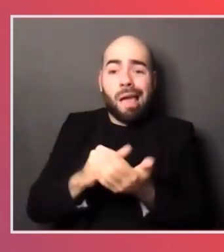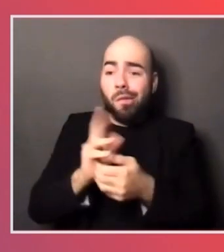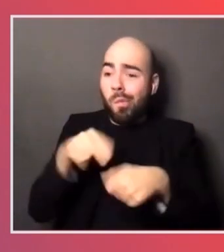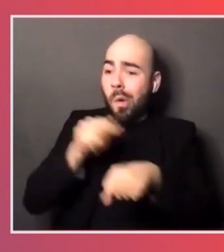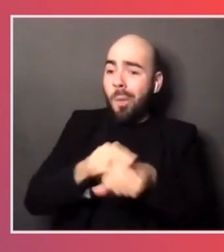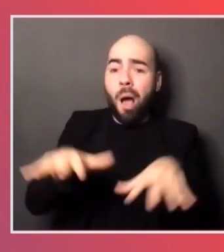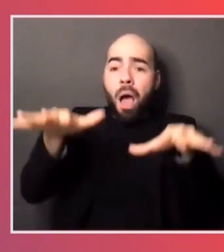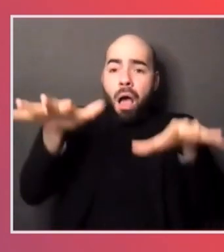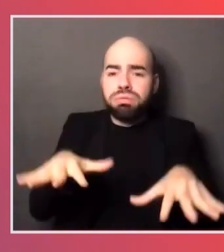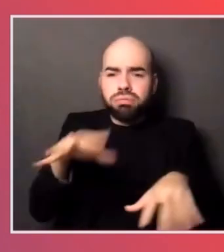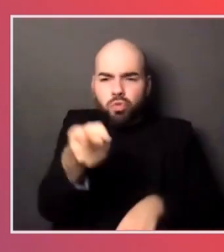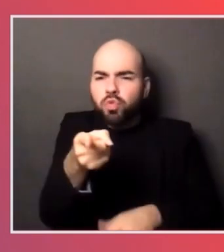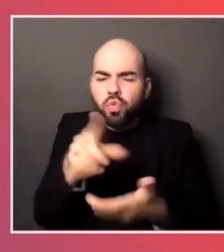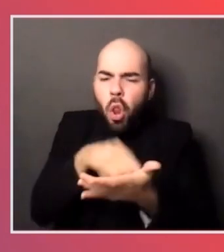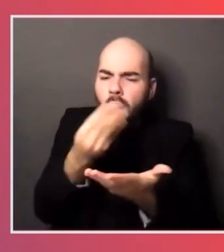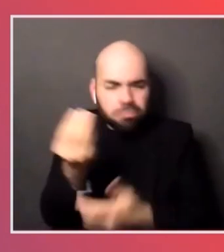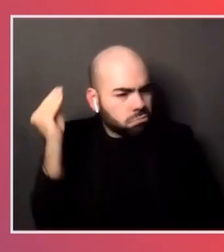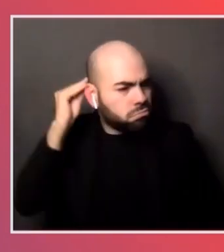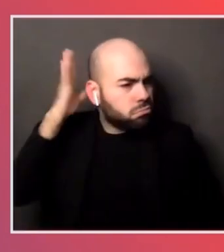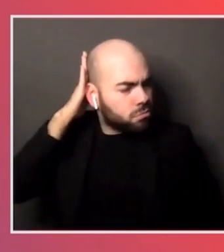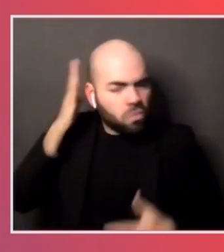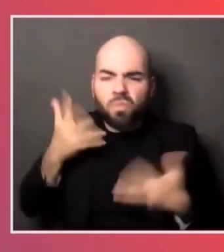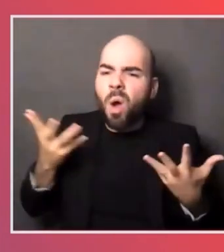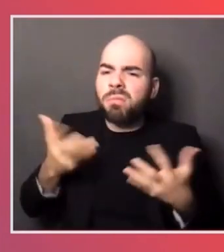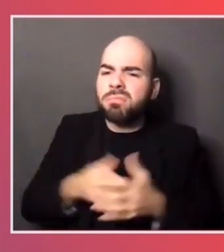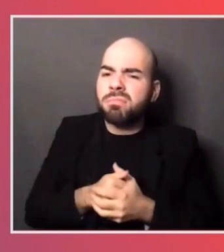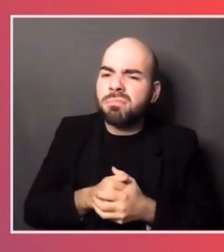I just think the importance of